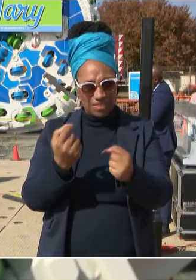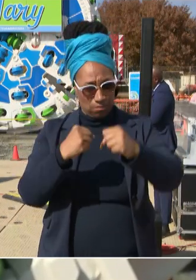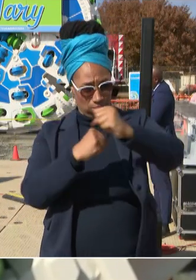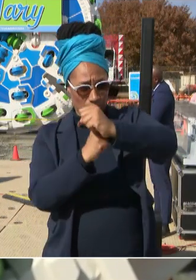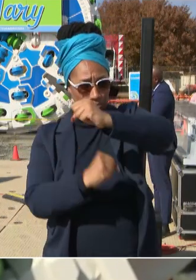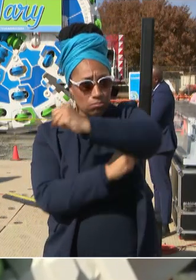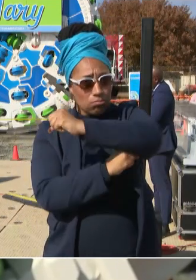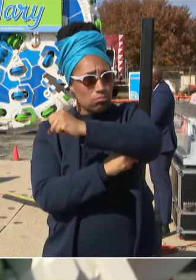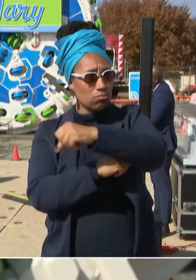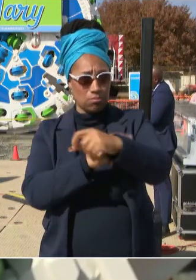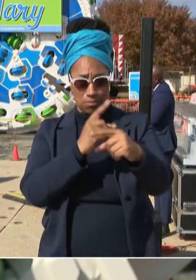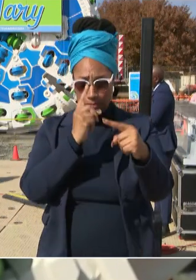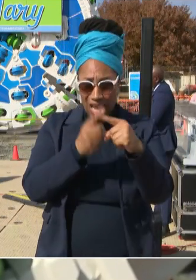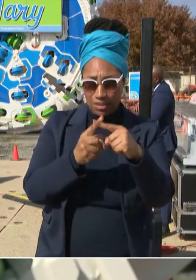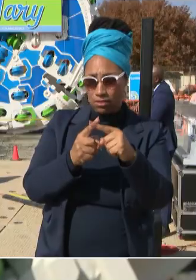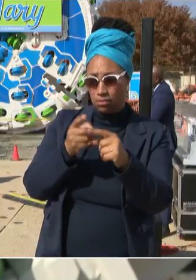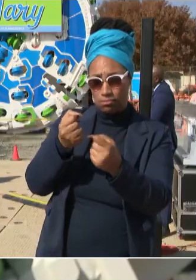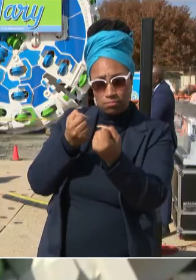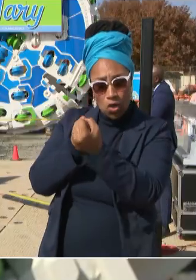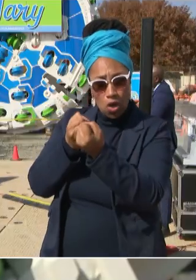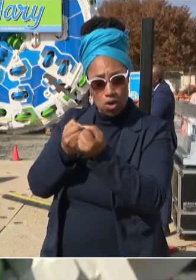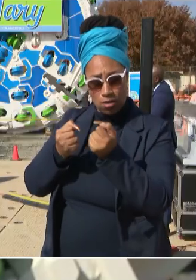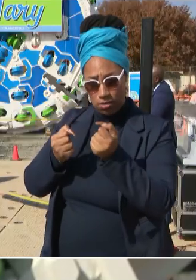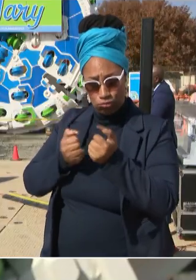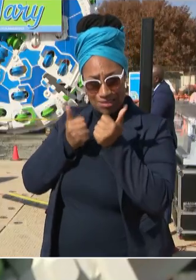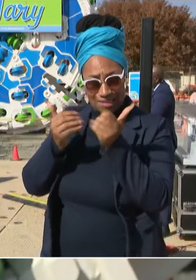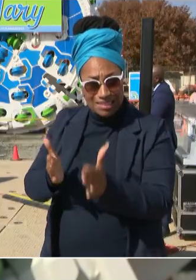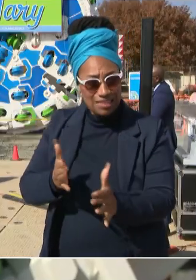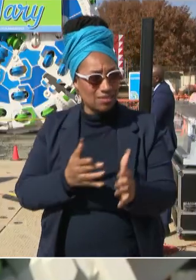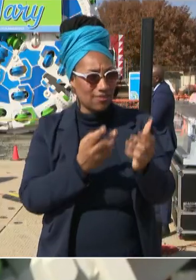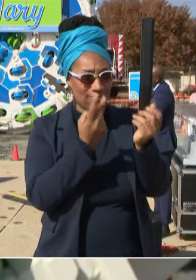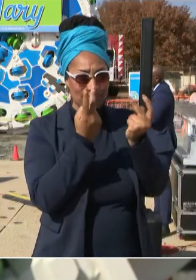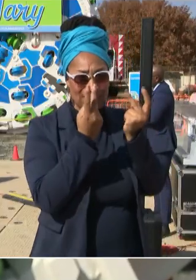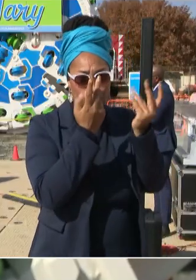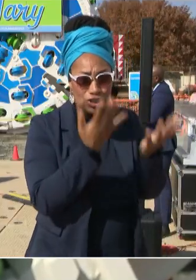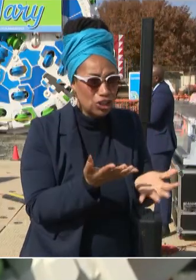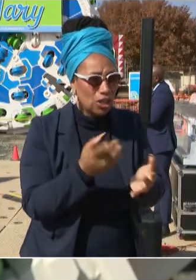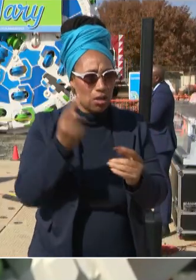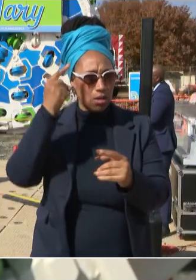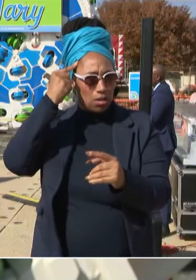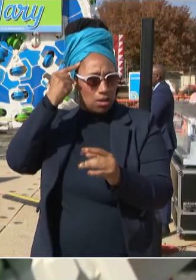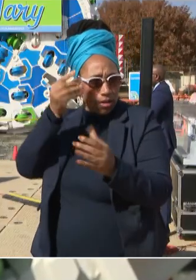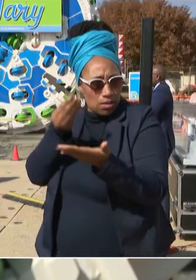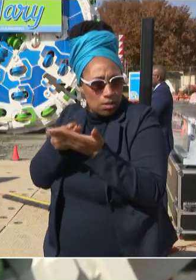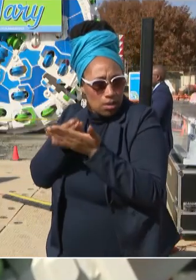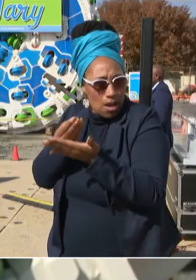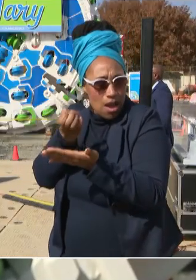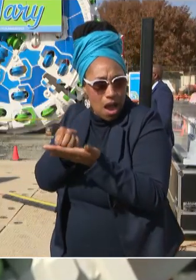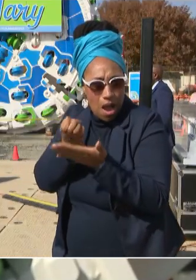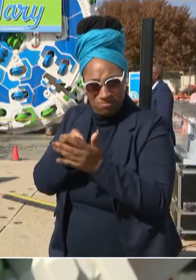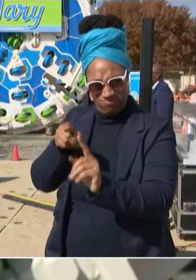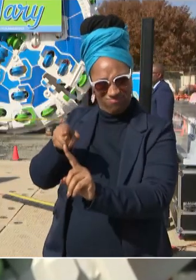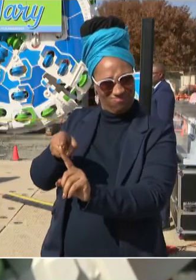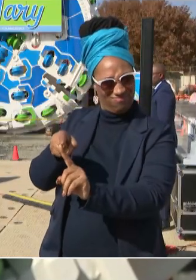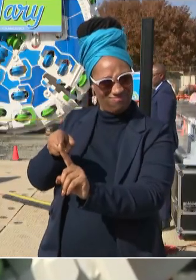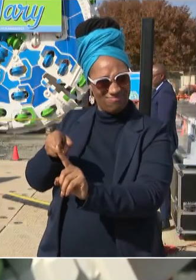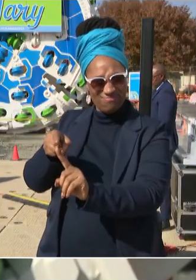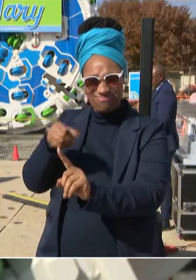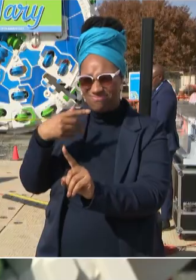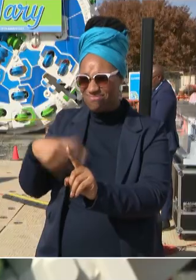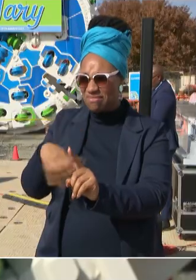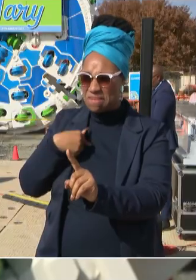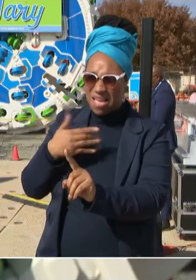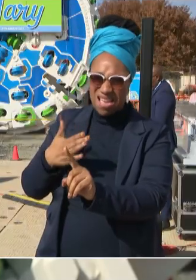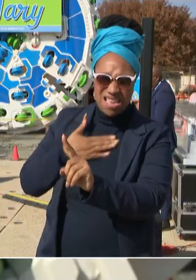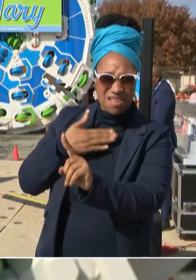necessary intersection between infrastructure and economic development. Mayor Bowser, we're grateful to have you here today, and we're glad